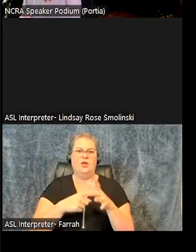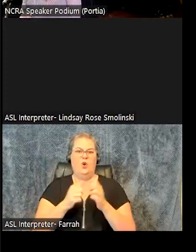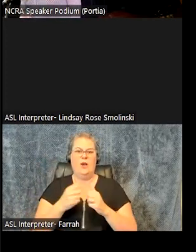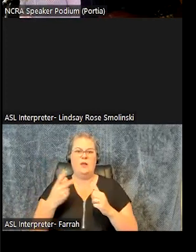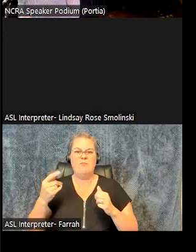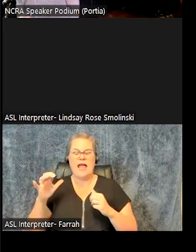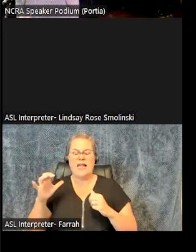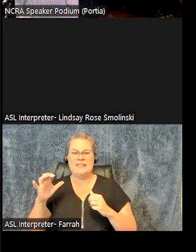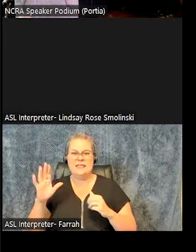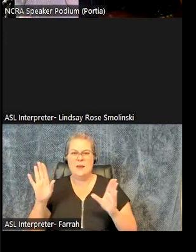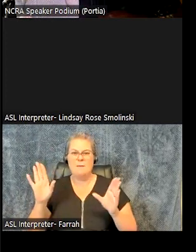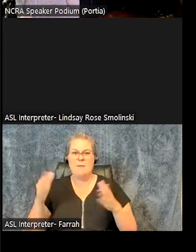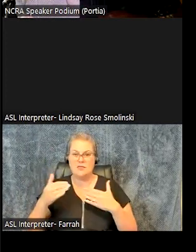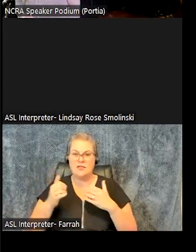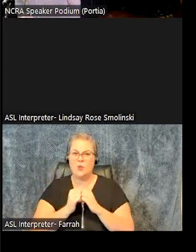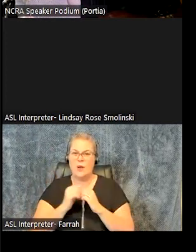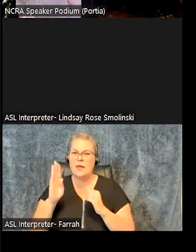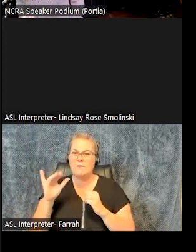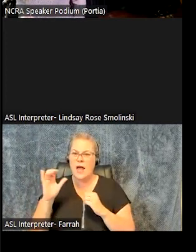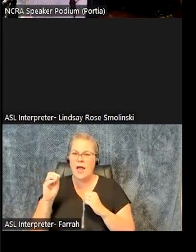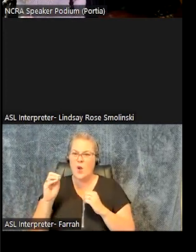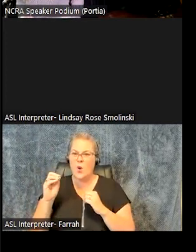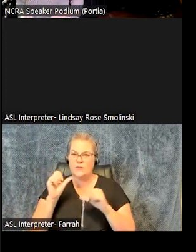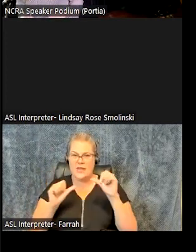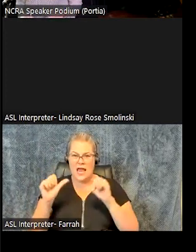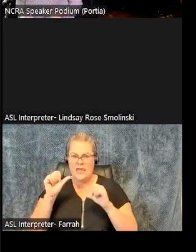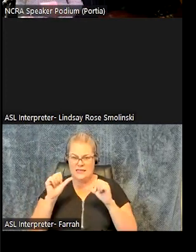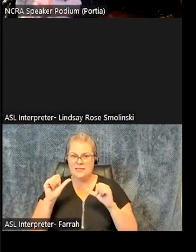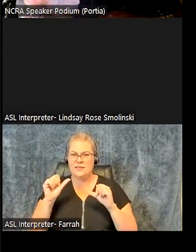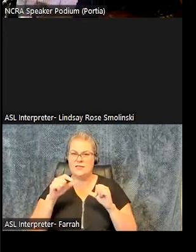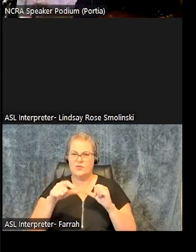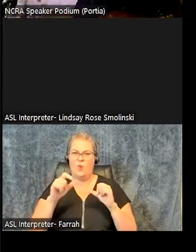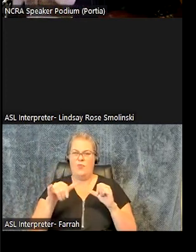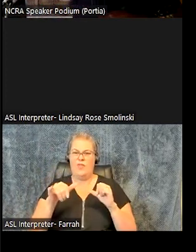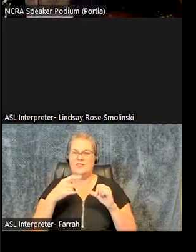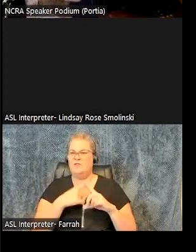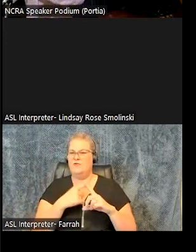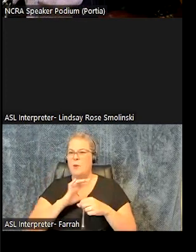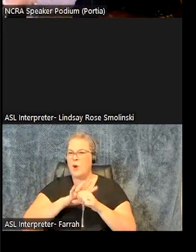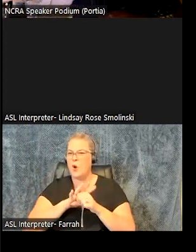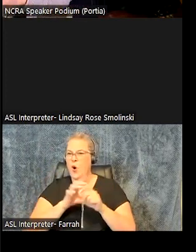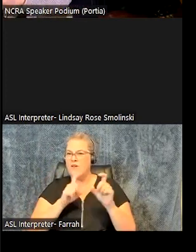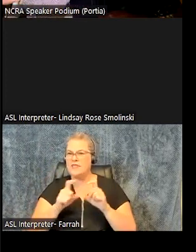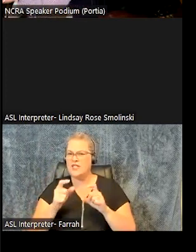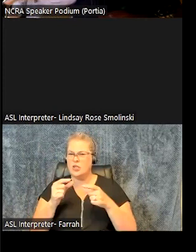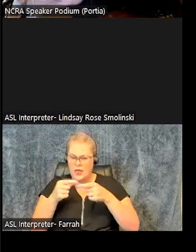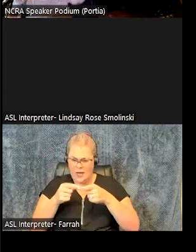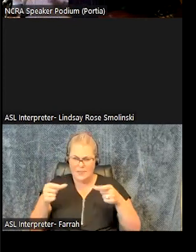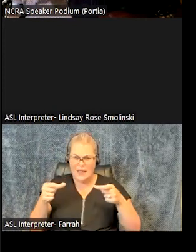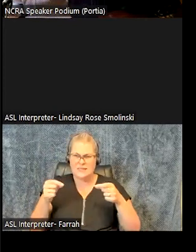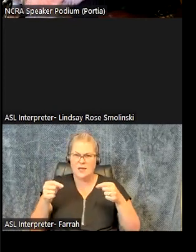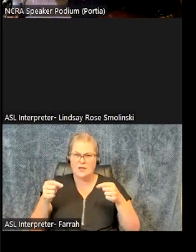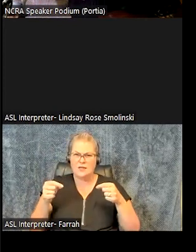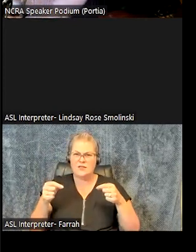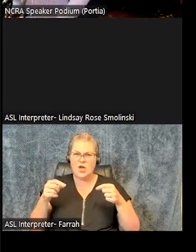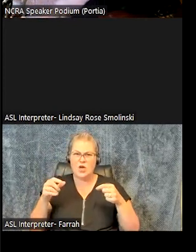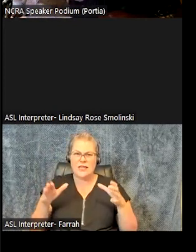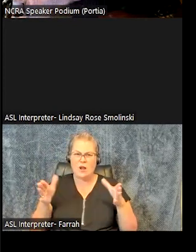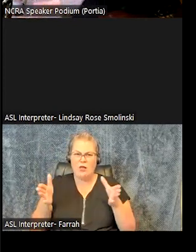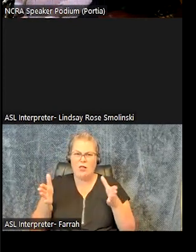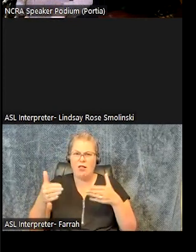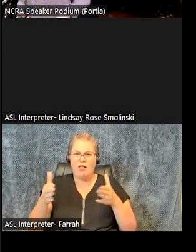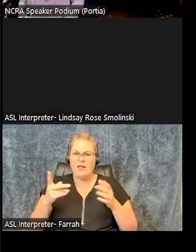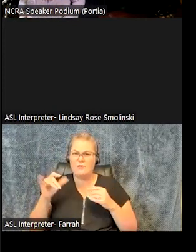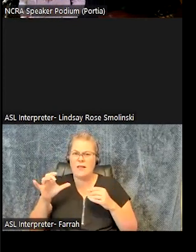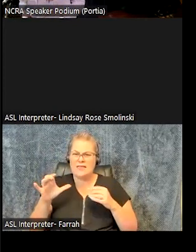a bioscience incubator. I think this is a remnant of COVID testing. They're little plastic boxes with holes. So It's a piece of plastic